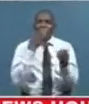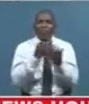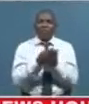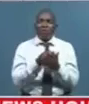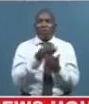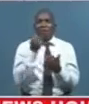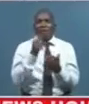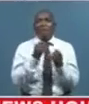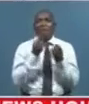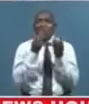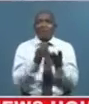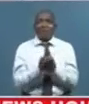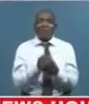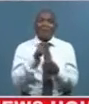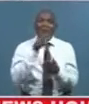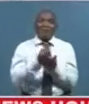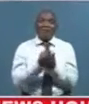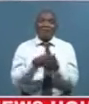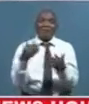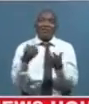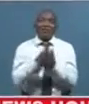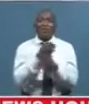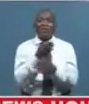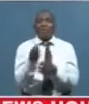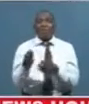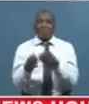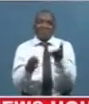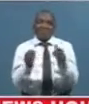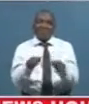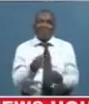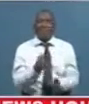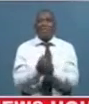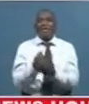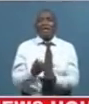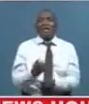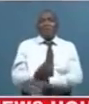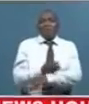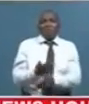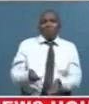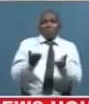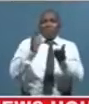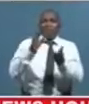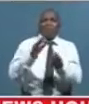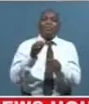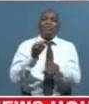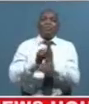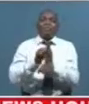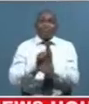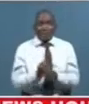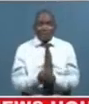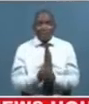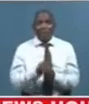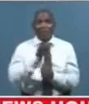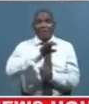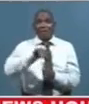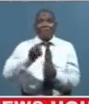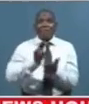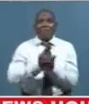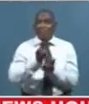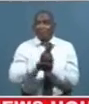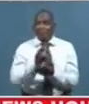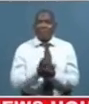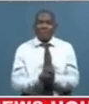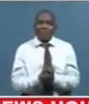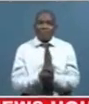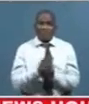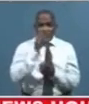He noted, therefore, that the modern facility would enhance academic work. The University of Cape Coast envisions